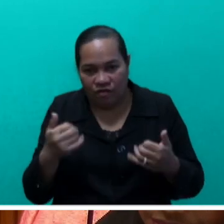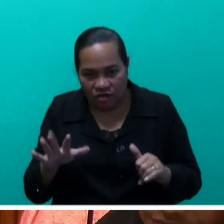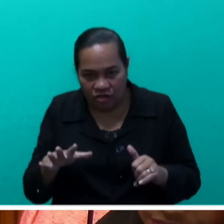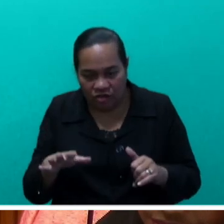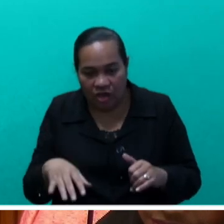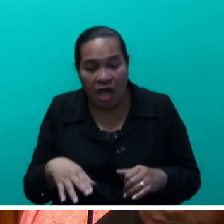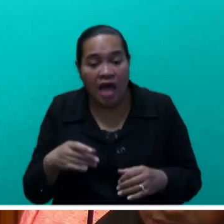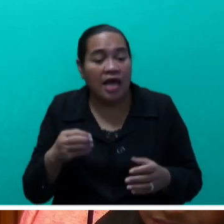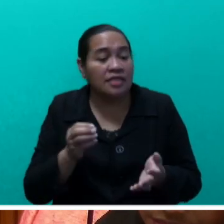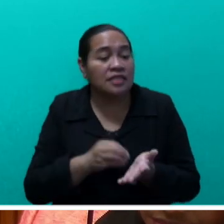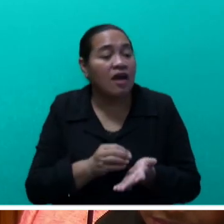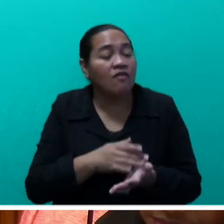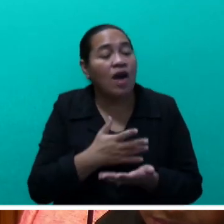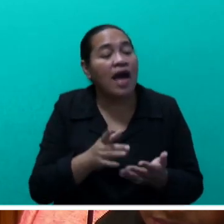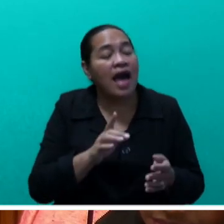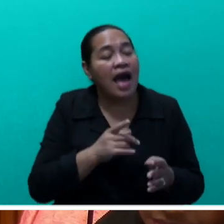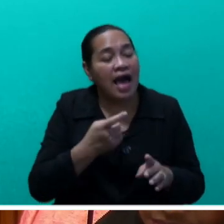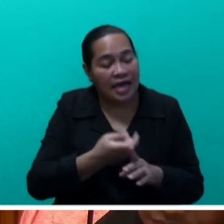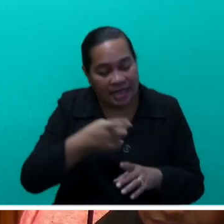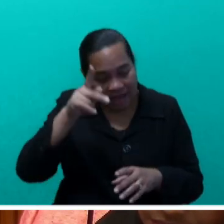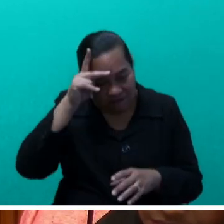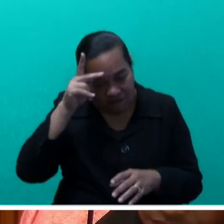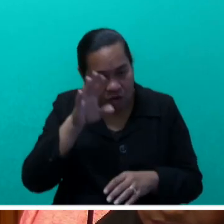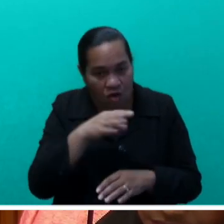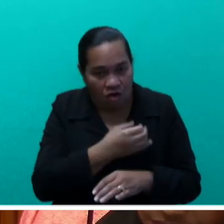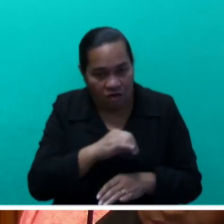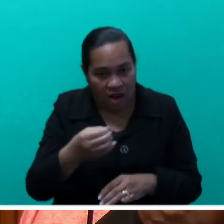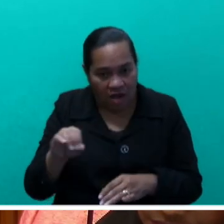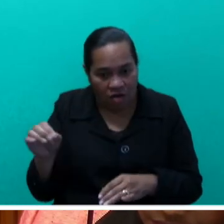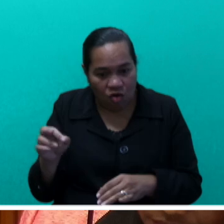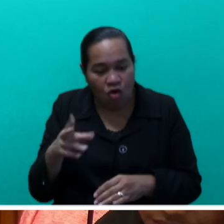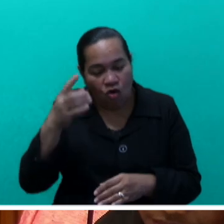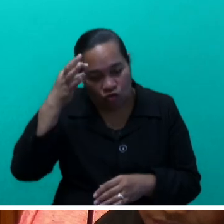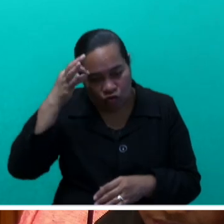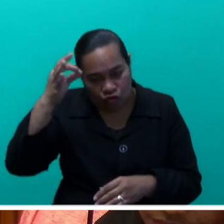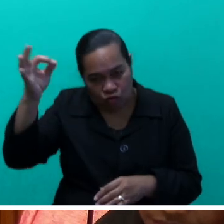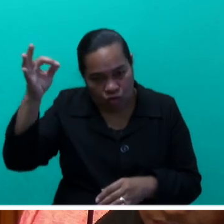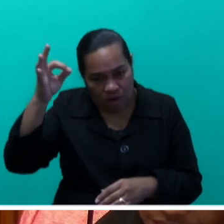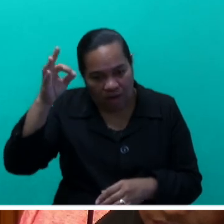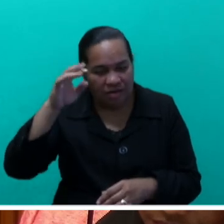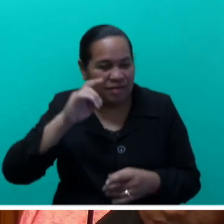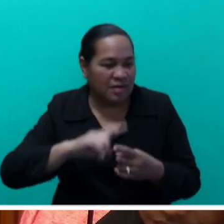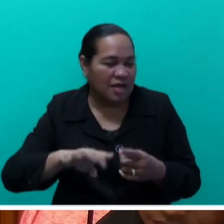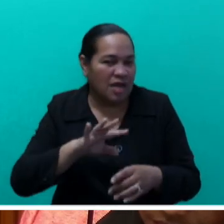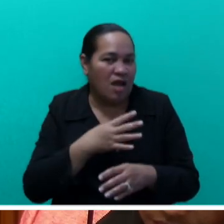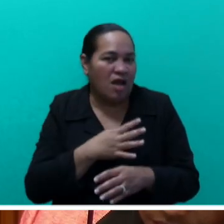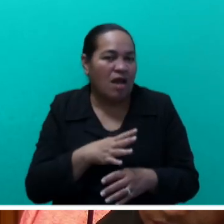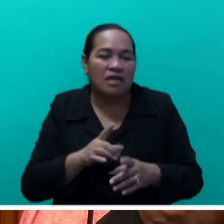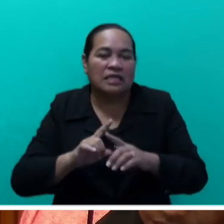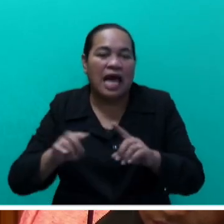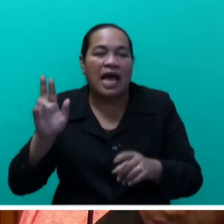in Kandangu, Ovalau, Rutuma, and Lakamba, and in the Lau Group. In this financial year, funds